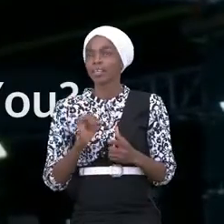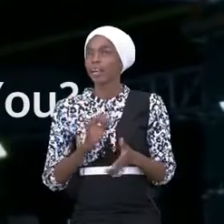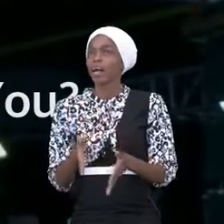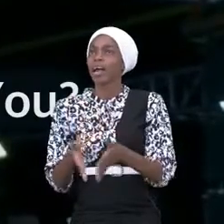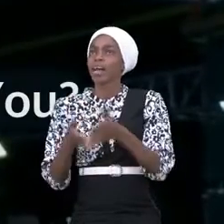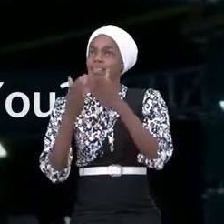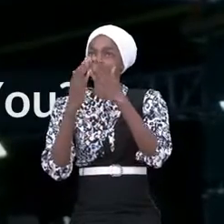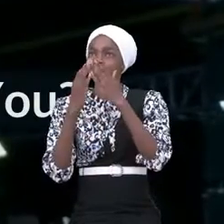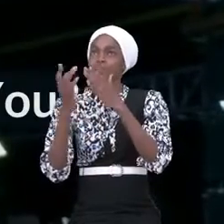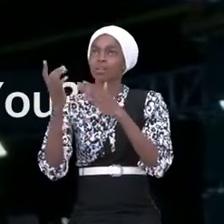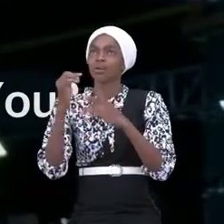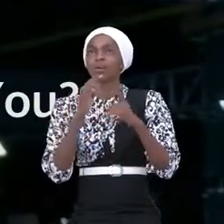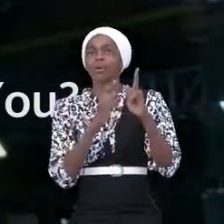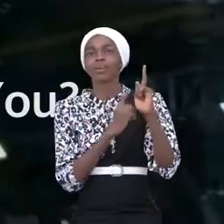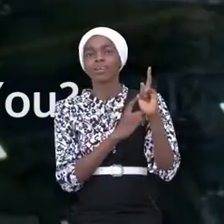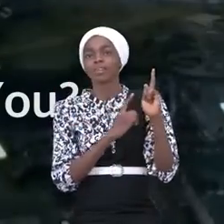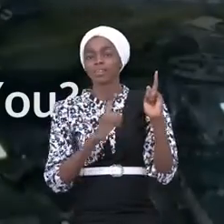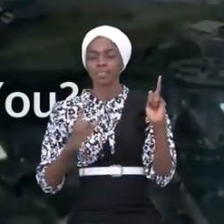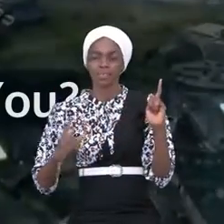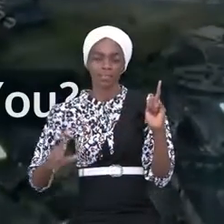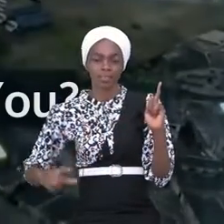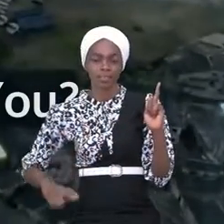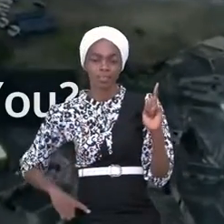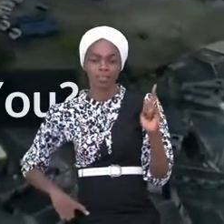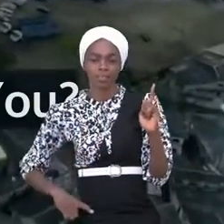Then I ask the Lord,